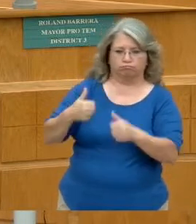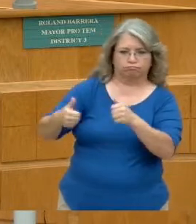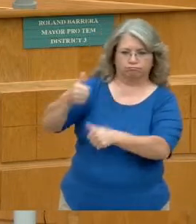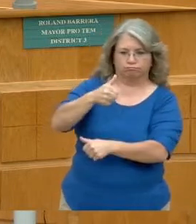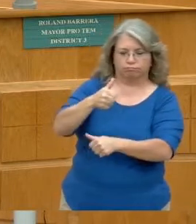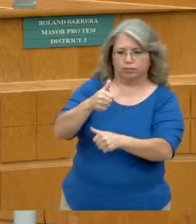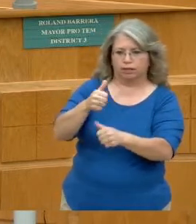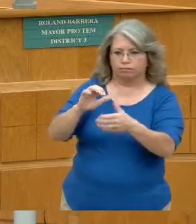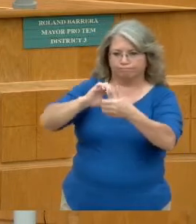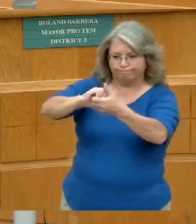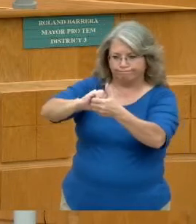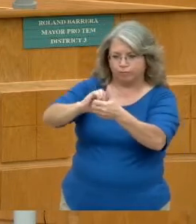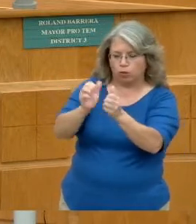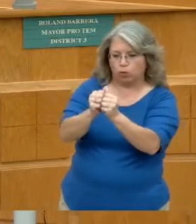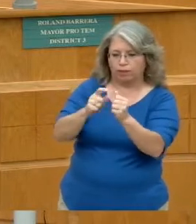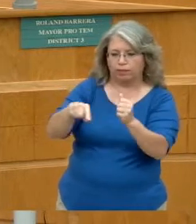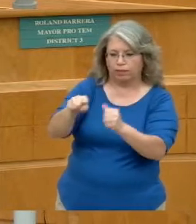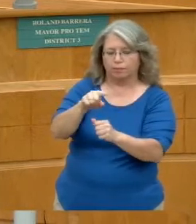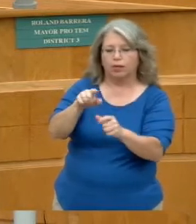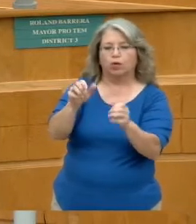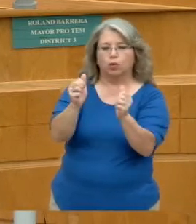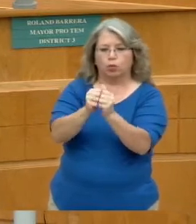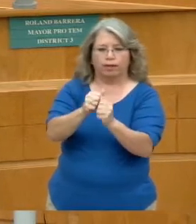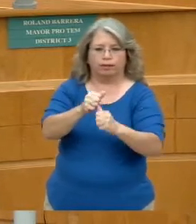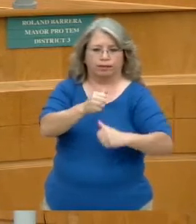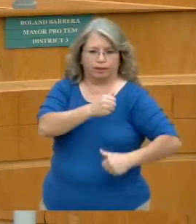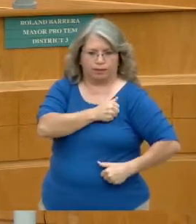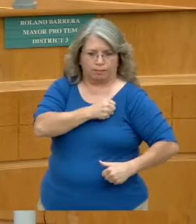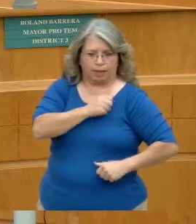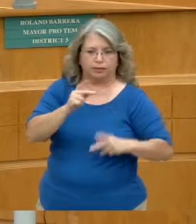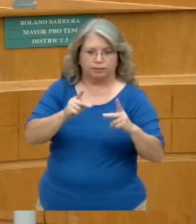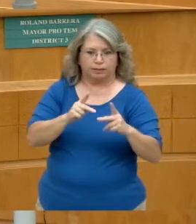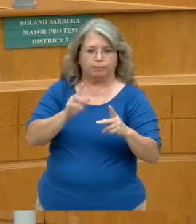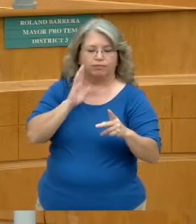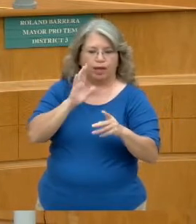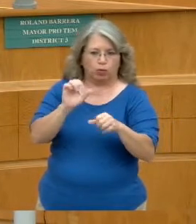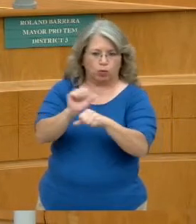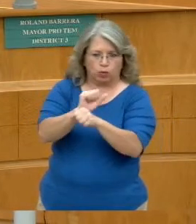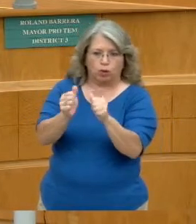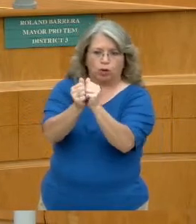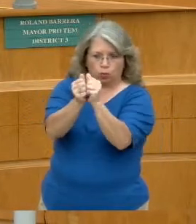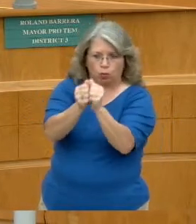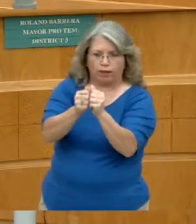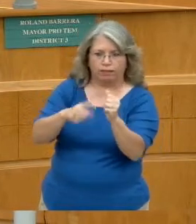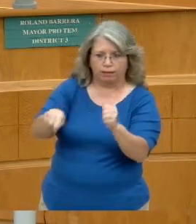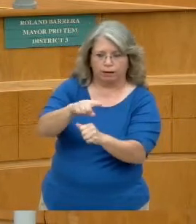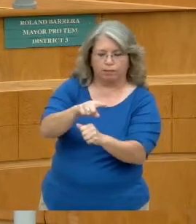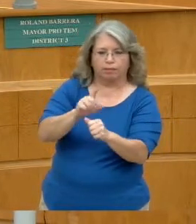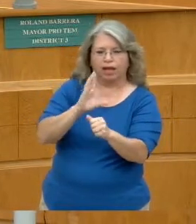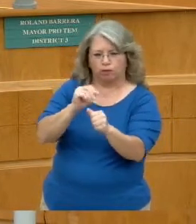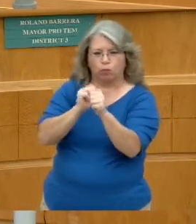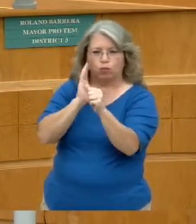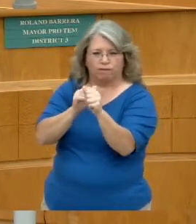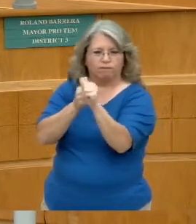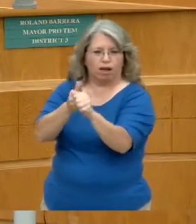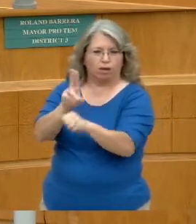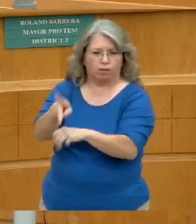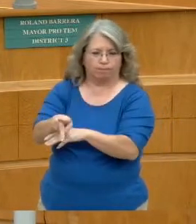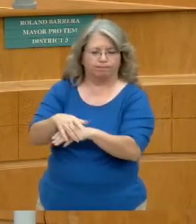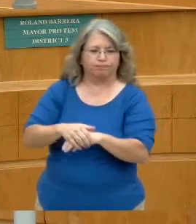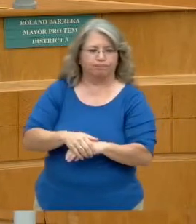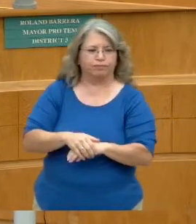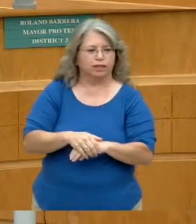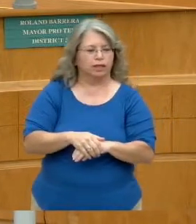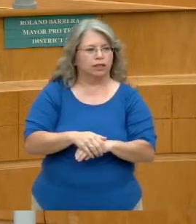work closely with them and follow up. This is also a very good reminder about